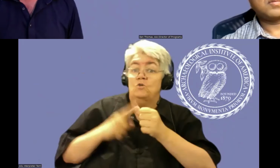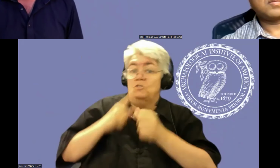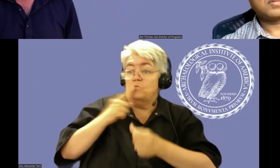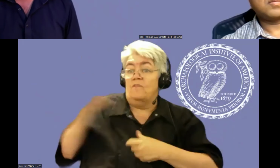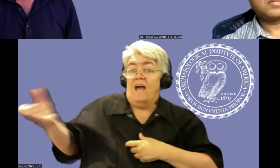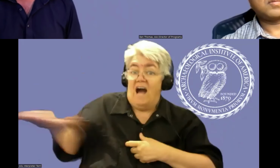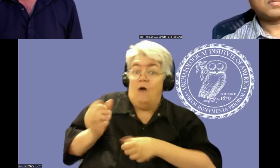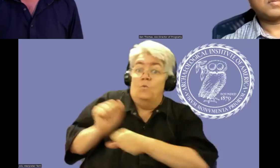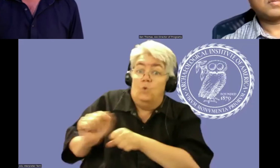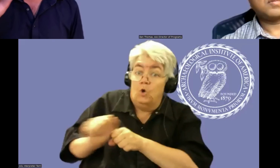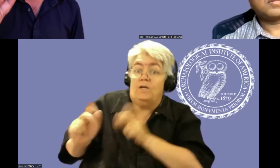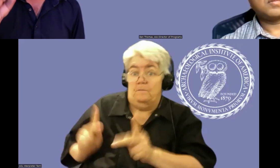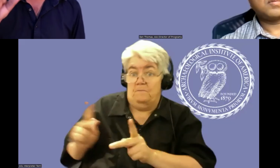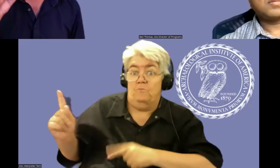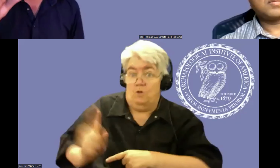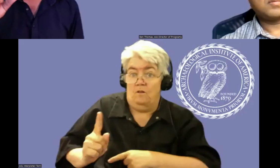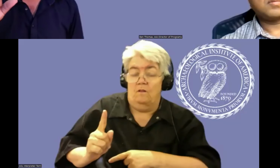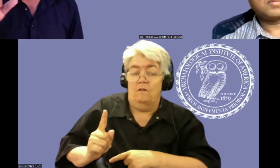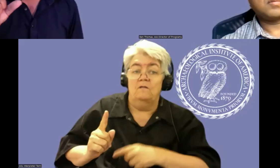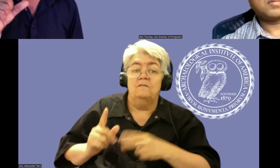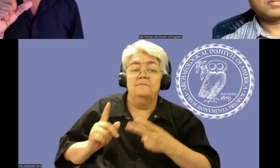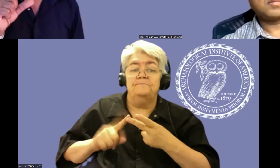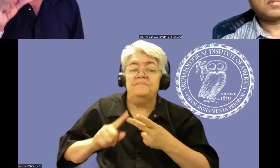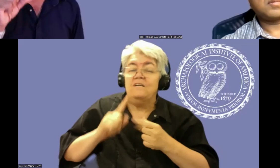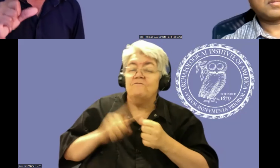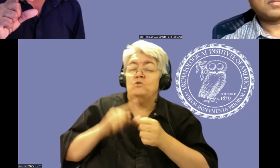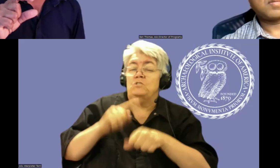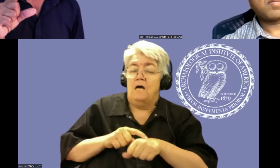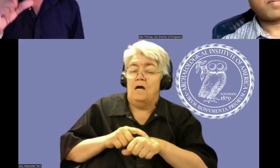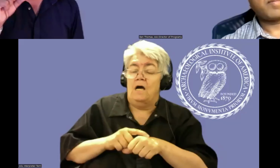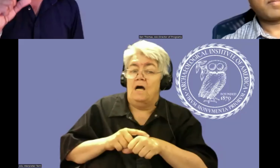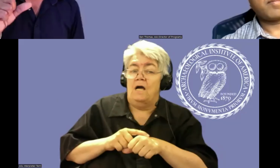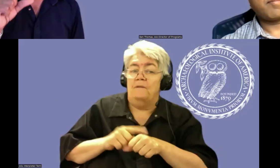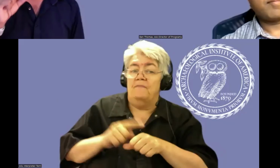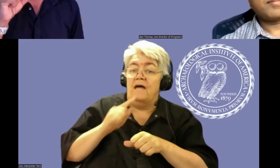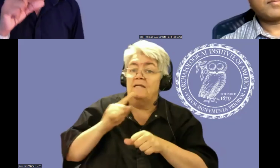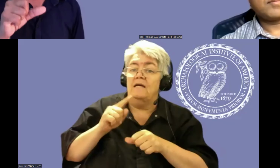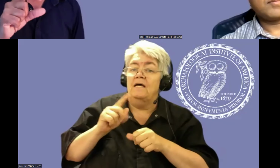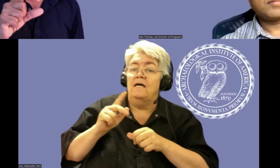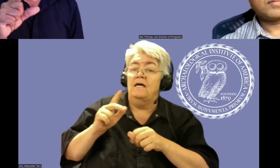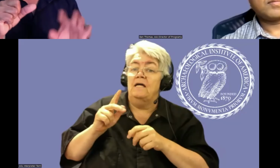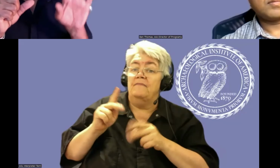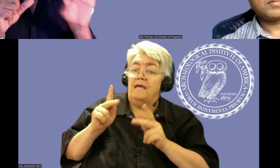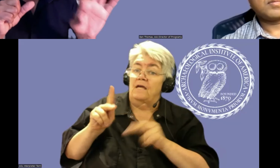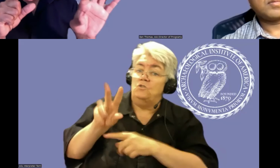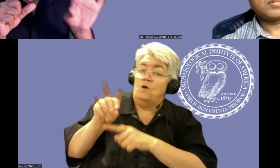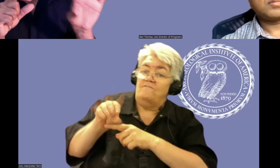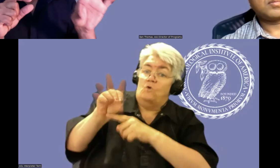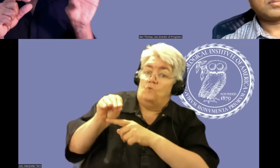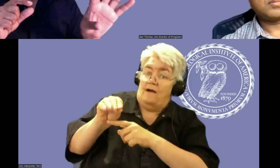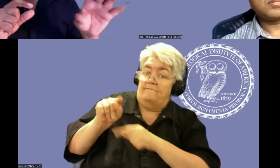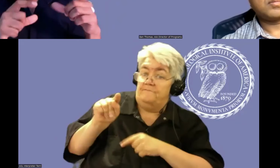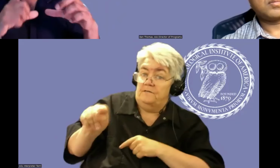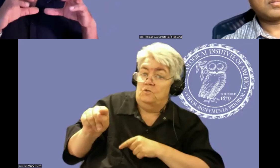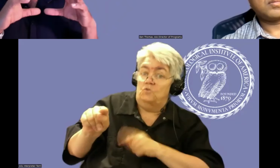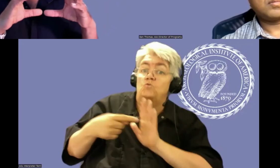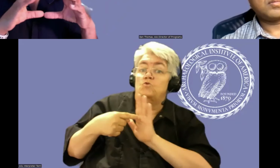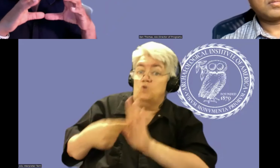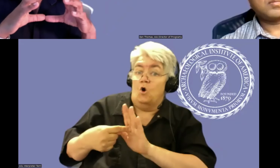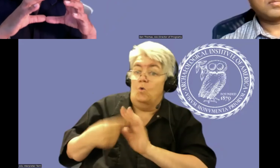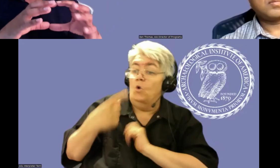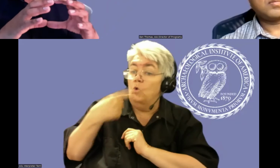we, again, we could sound to be corrected, but it seems to be the first time that photographs of somebody are used to mark who they are.